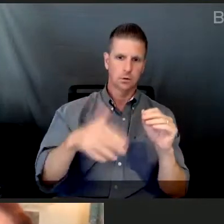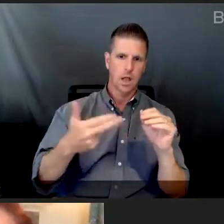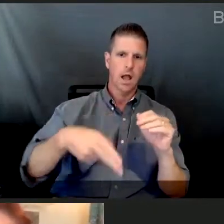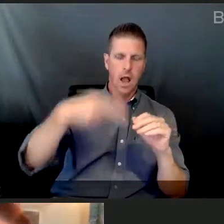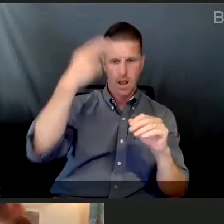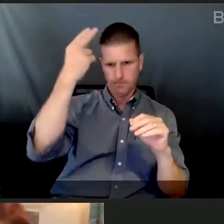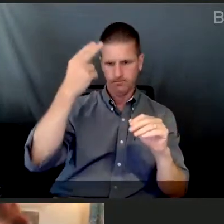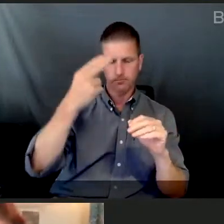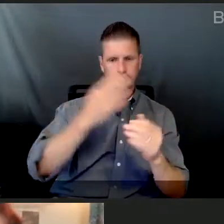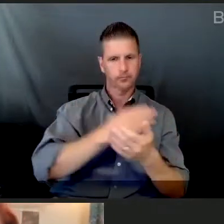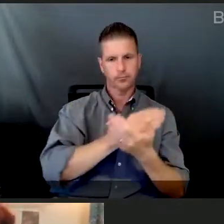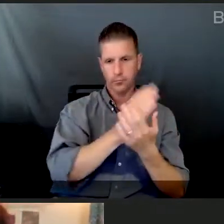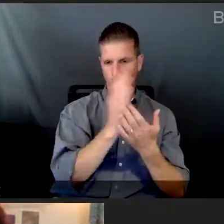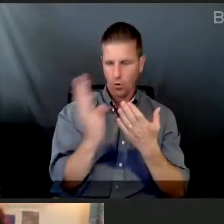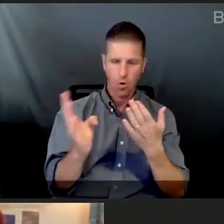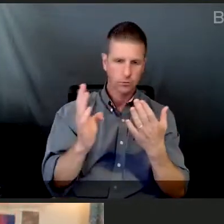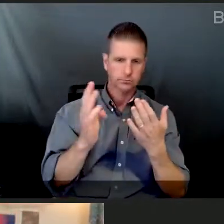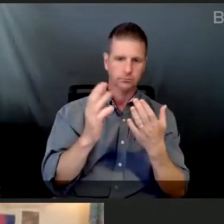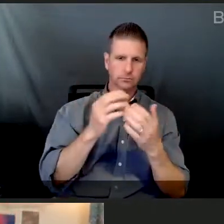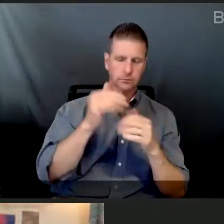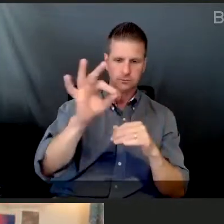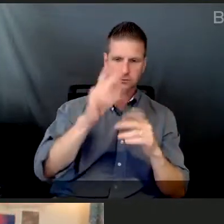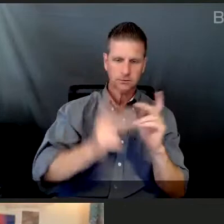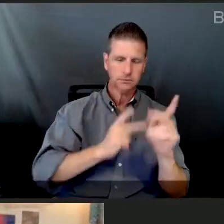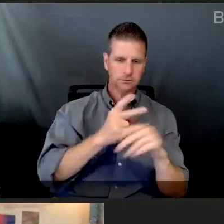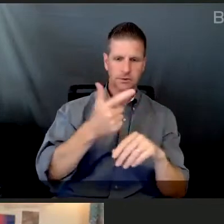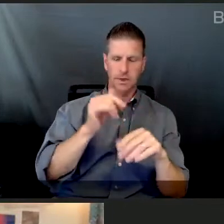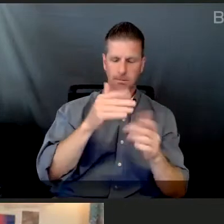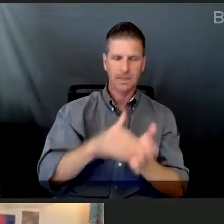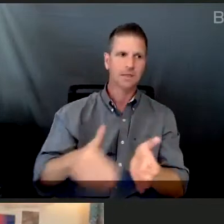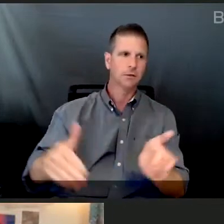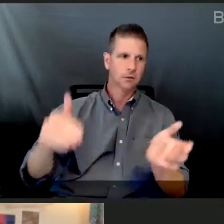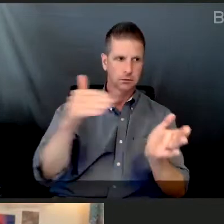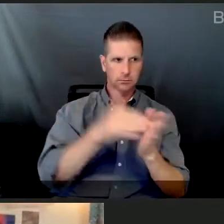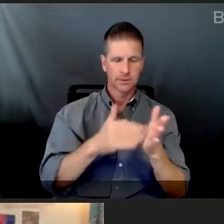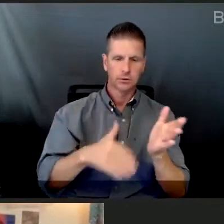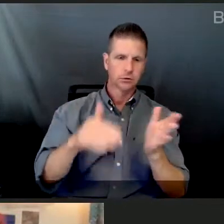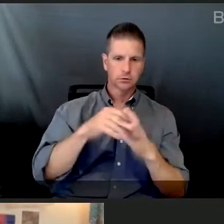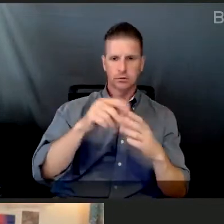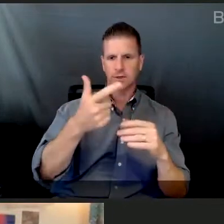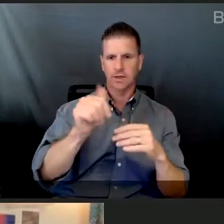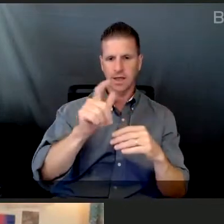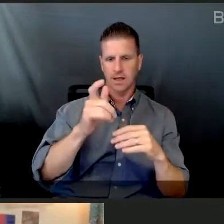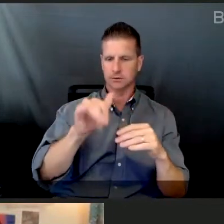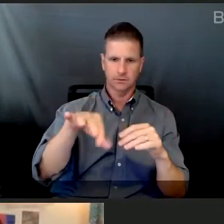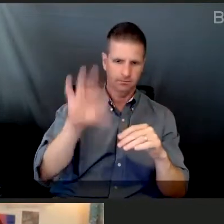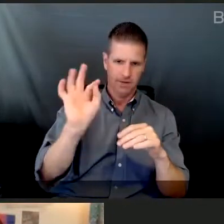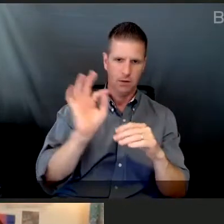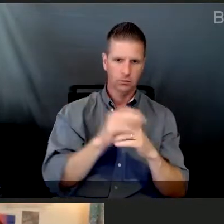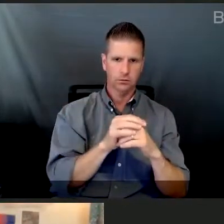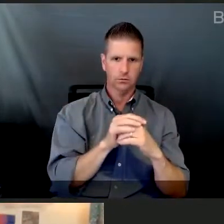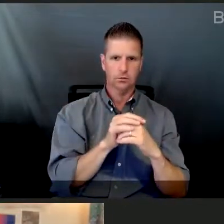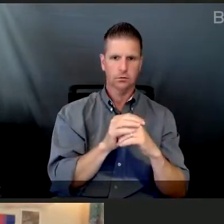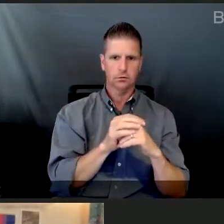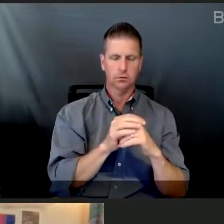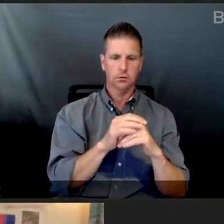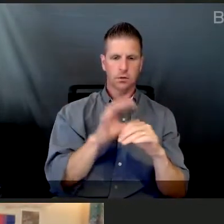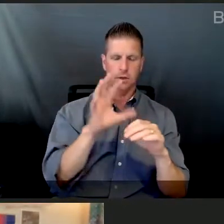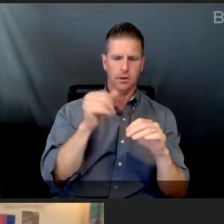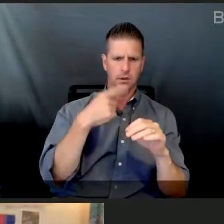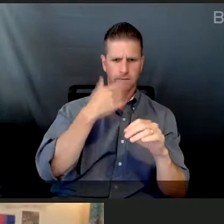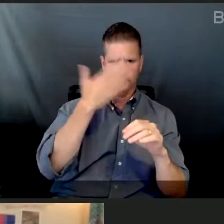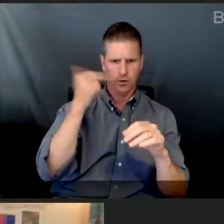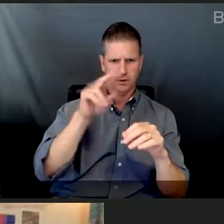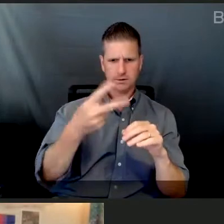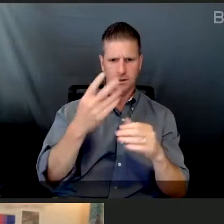especially across all distances of the types of galaxies. Millions and millions of galaxies have been found. And I forgot the second